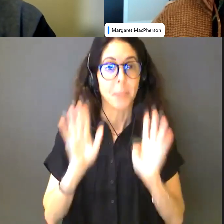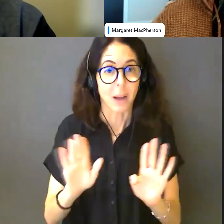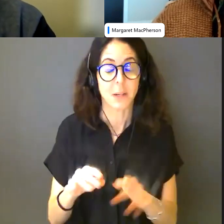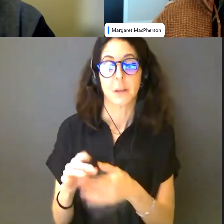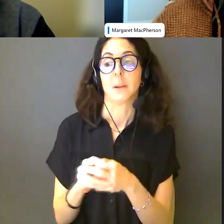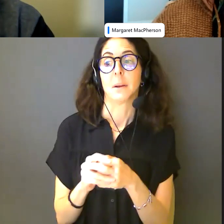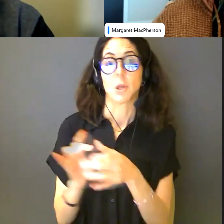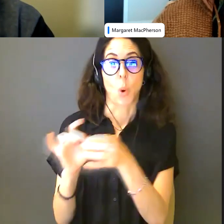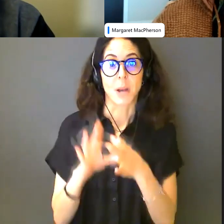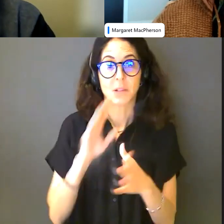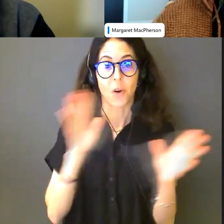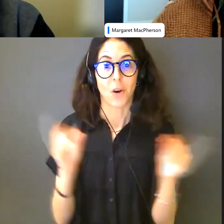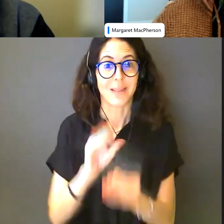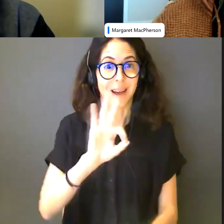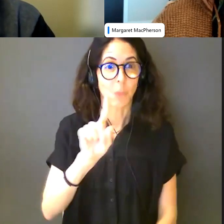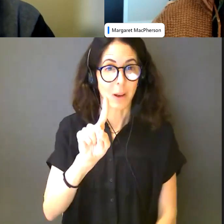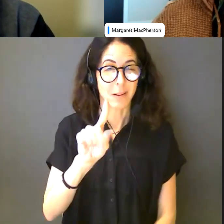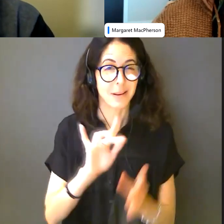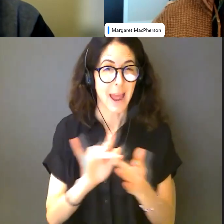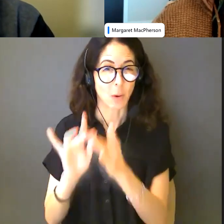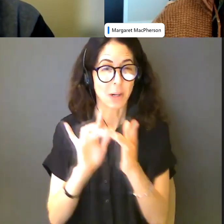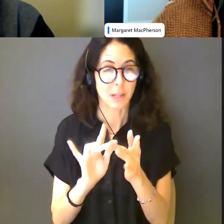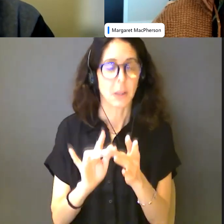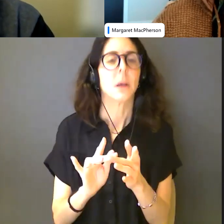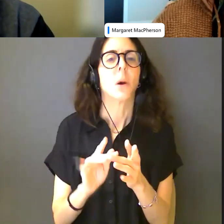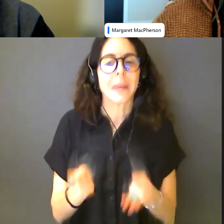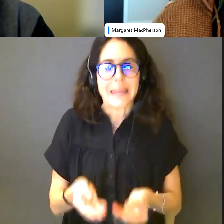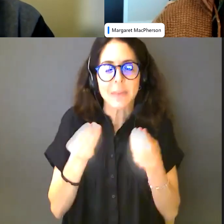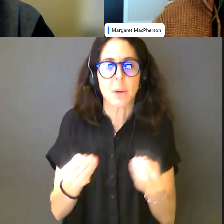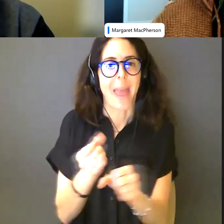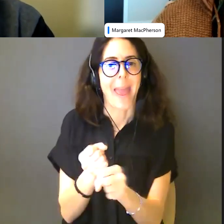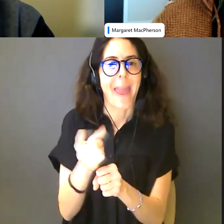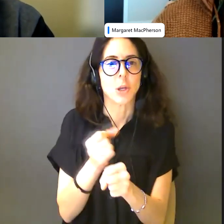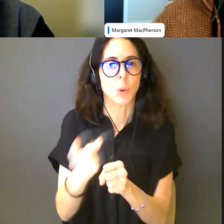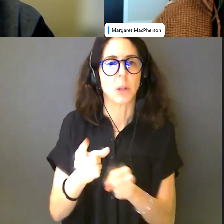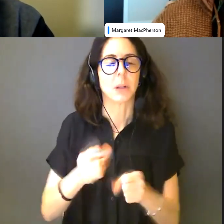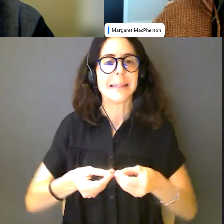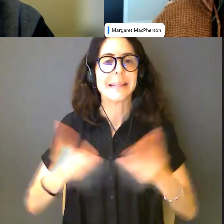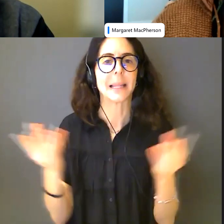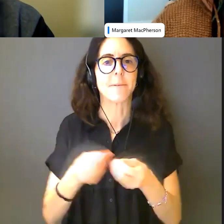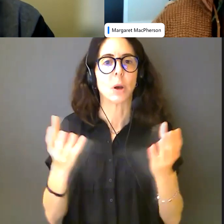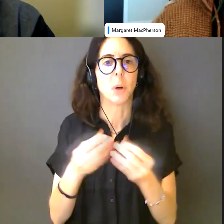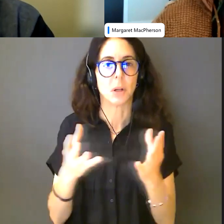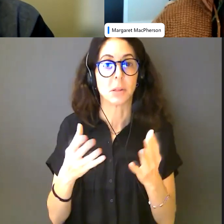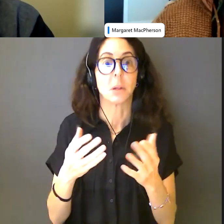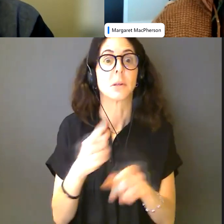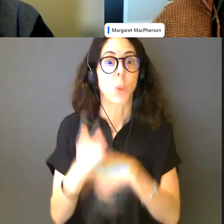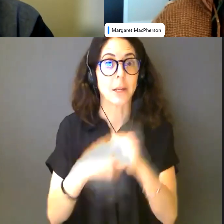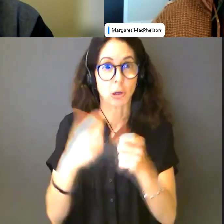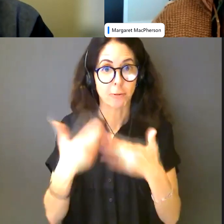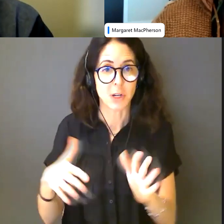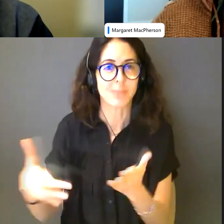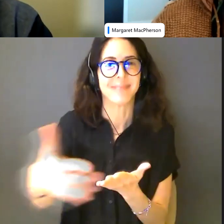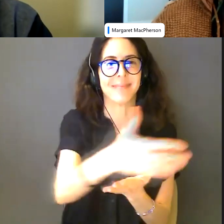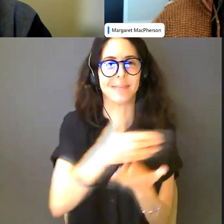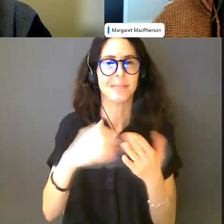91 networks are given a set of annual deliverables, and that's where a lot of our statistics come from. And they